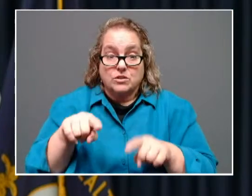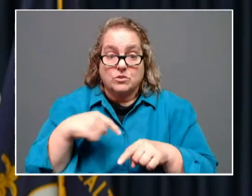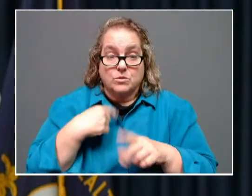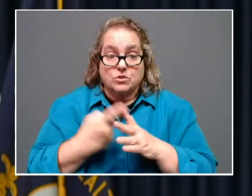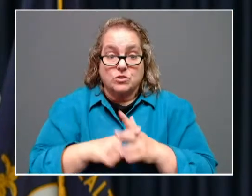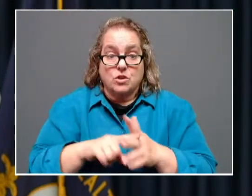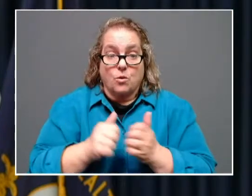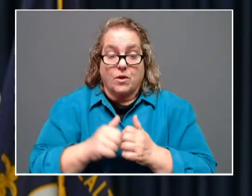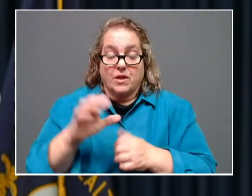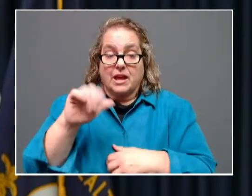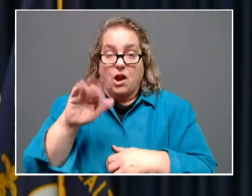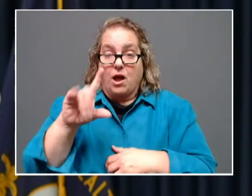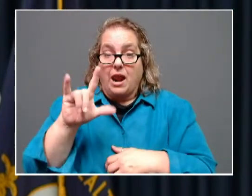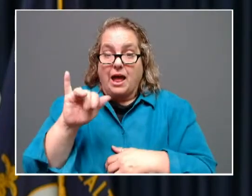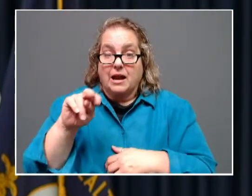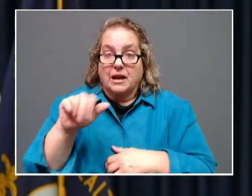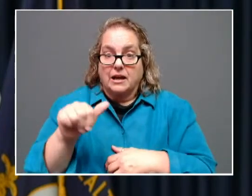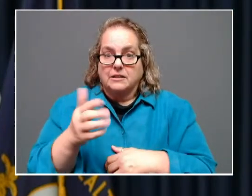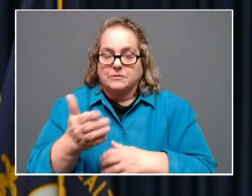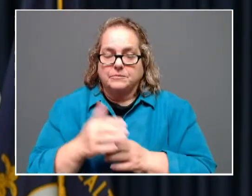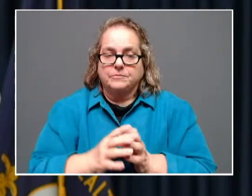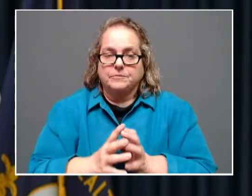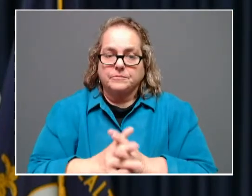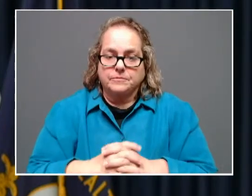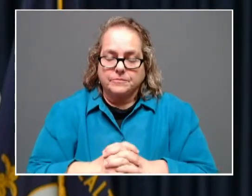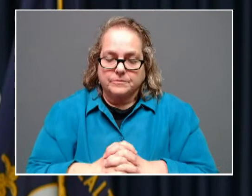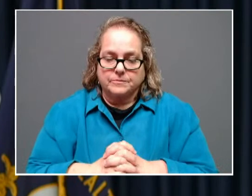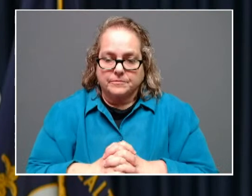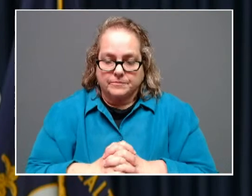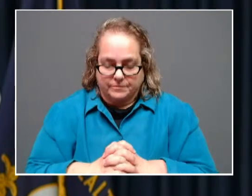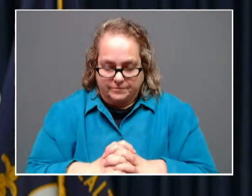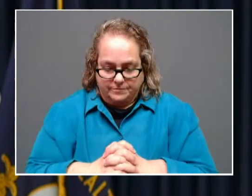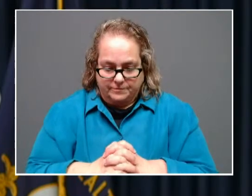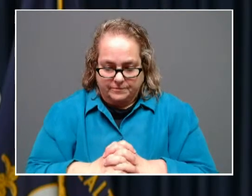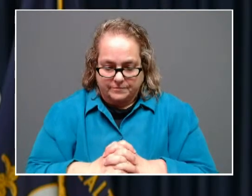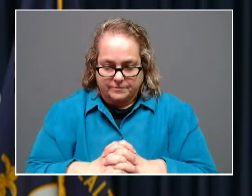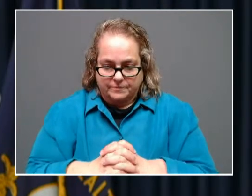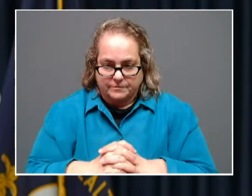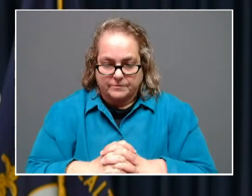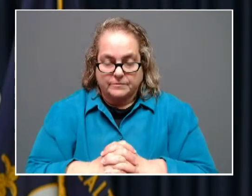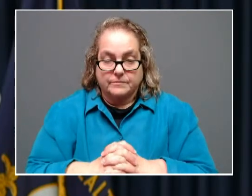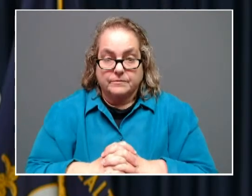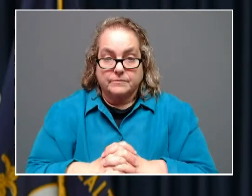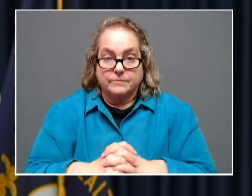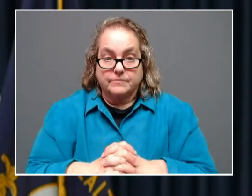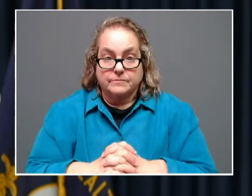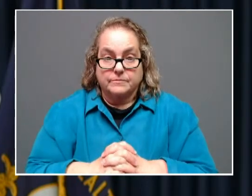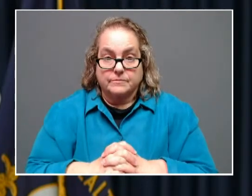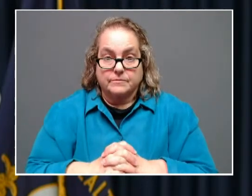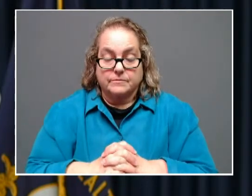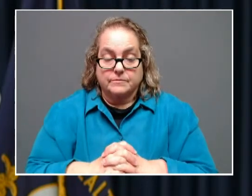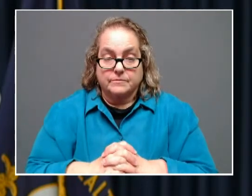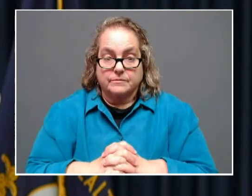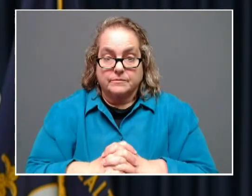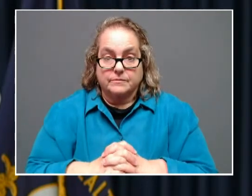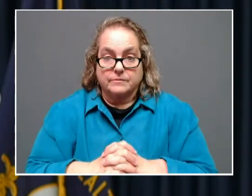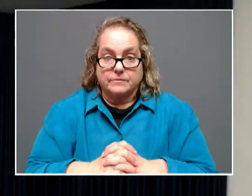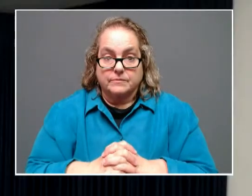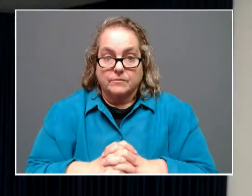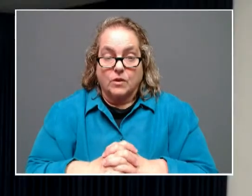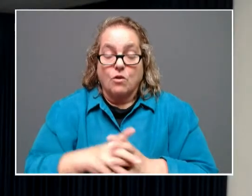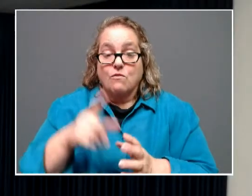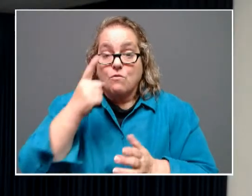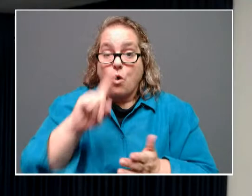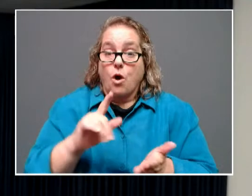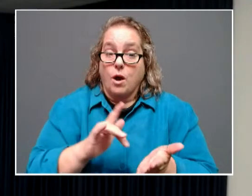Carolina. Governor, aren't you concerned that any potential executive action on medical marijuana would just be